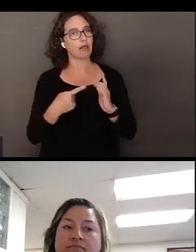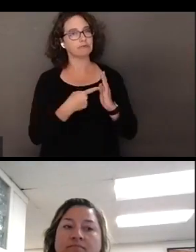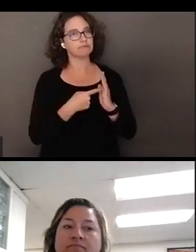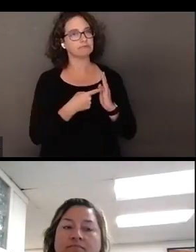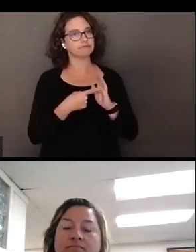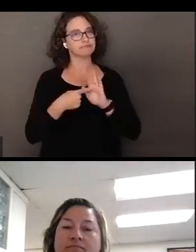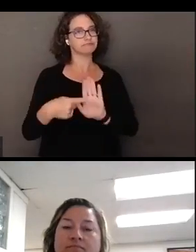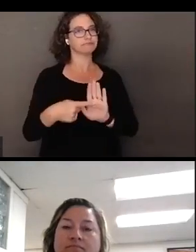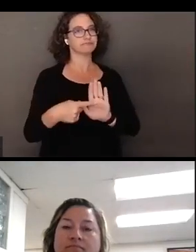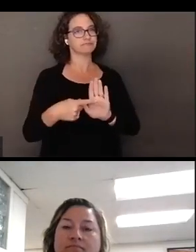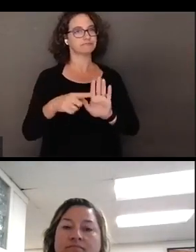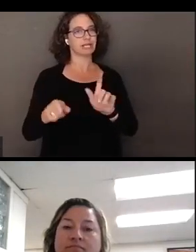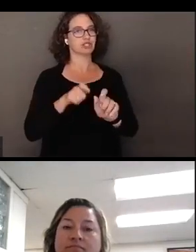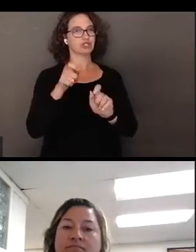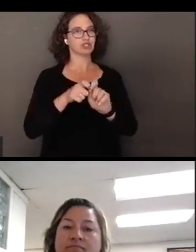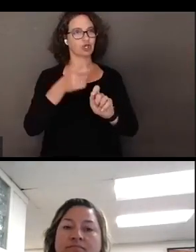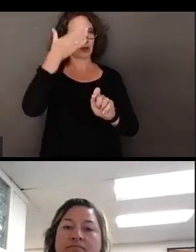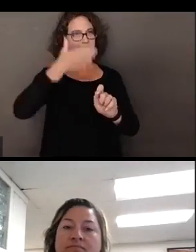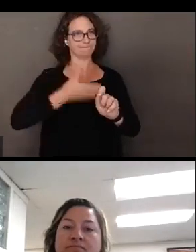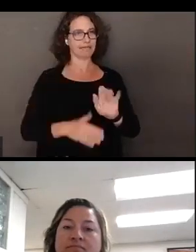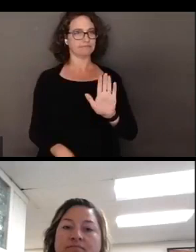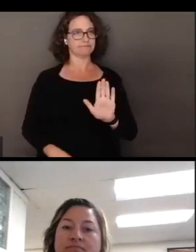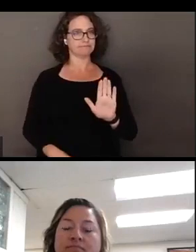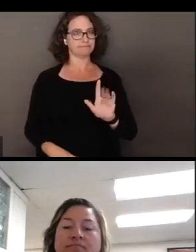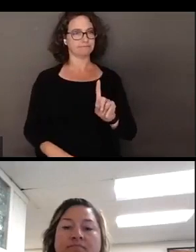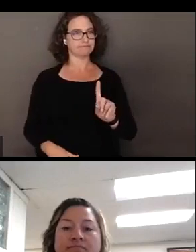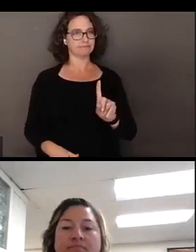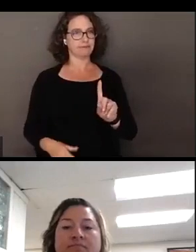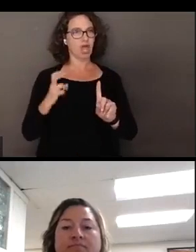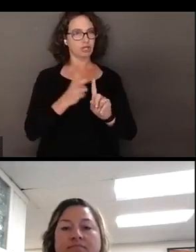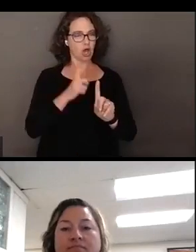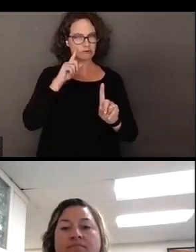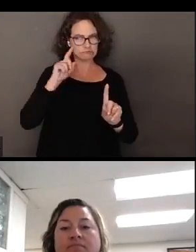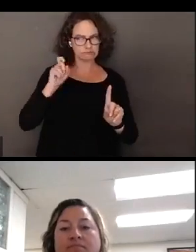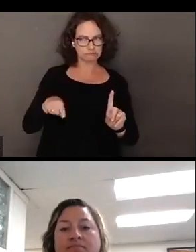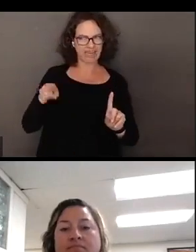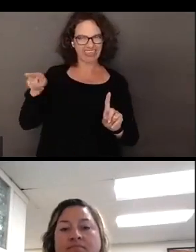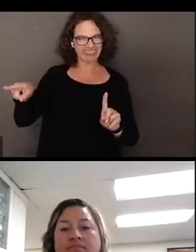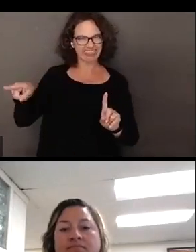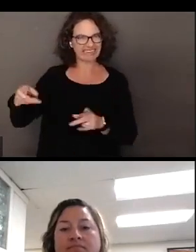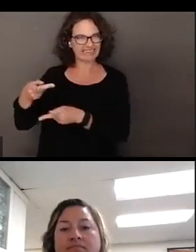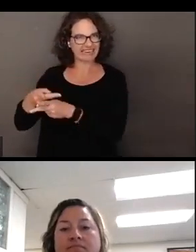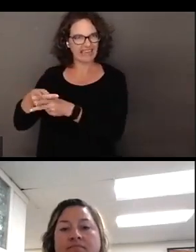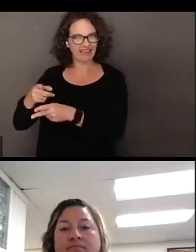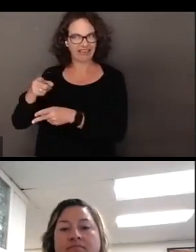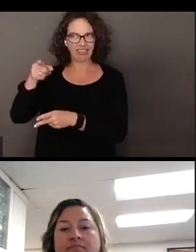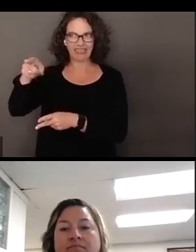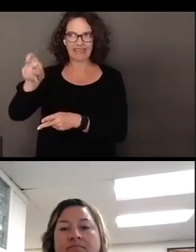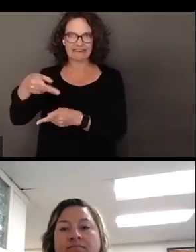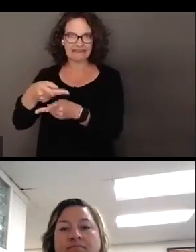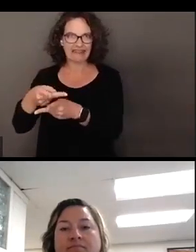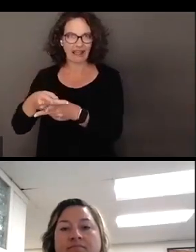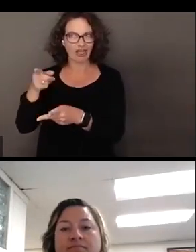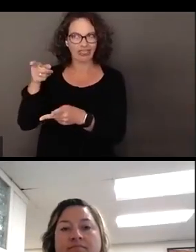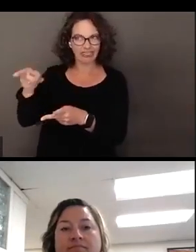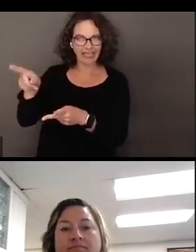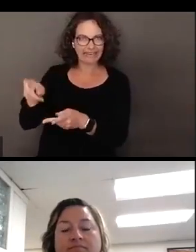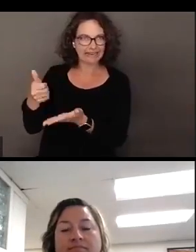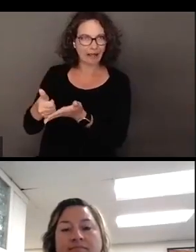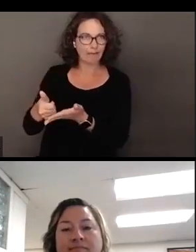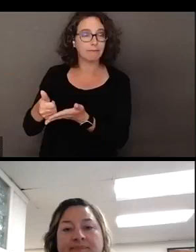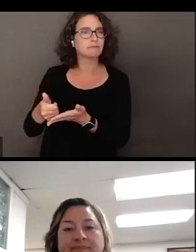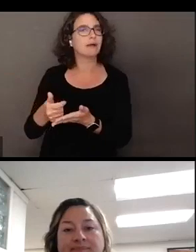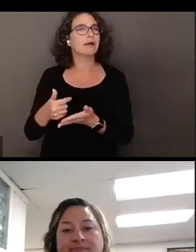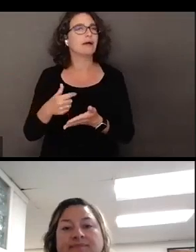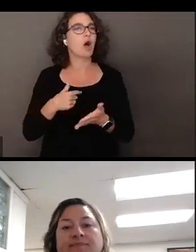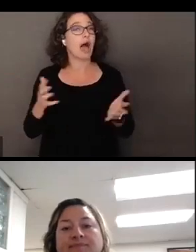And sometimes it's hard to see that the people around us need care too and are seeking help. So I just encourage folks